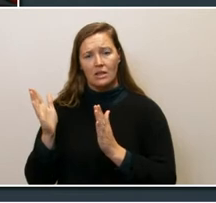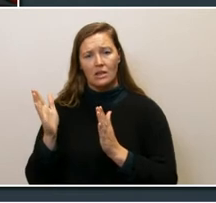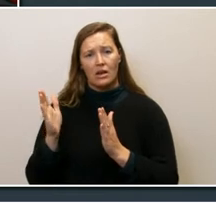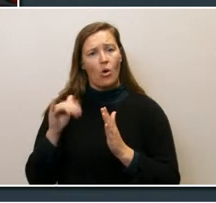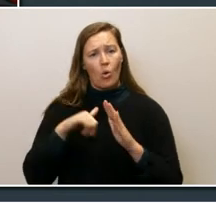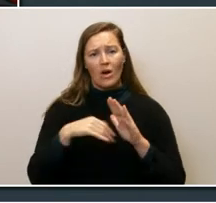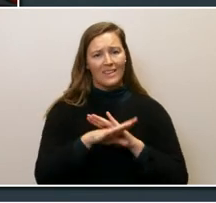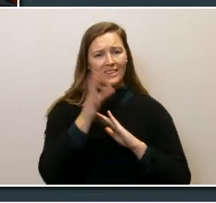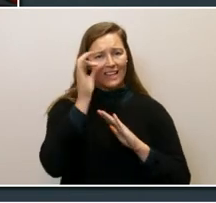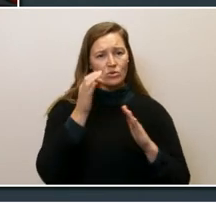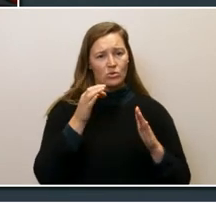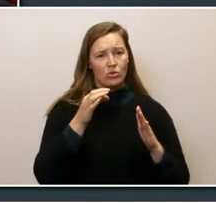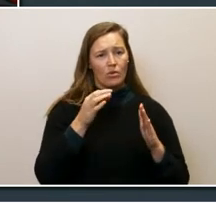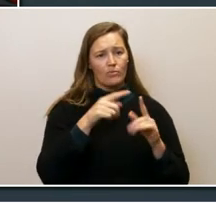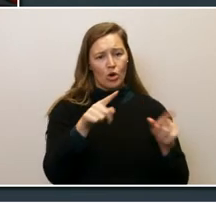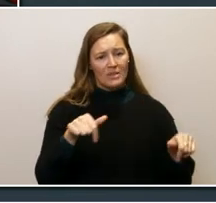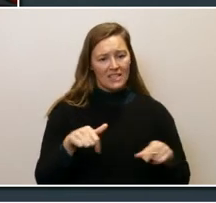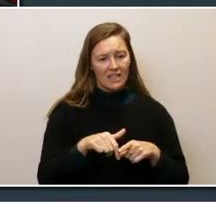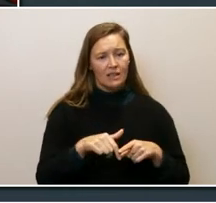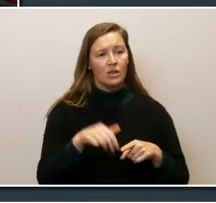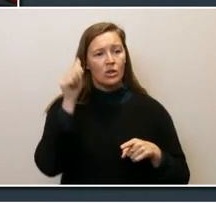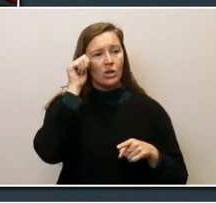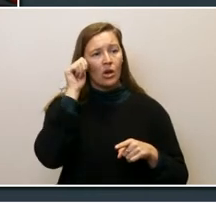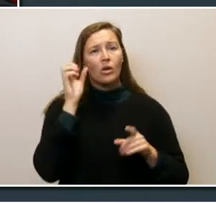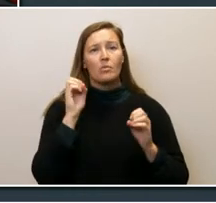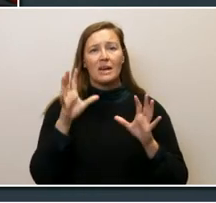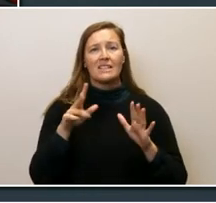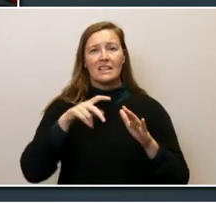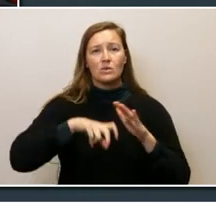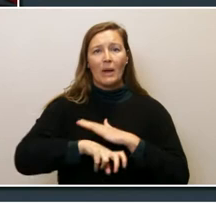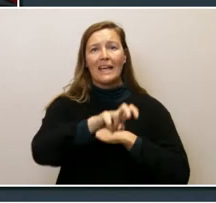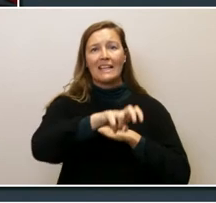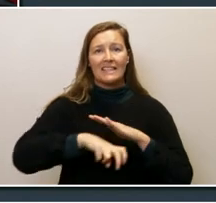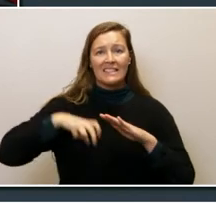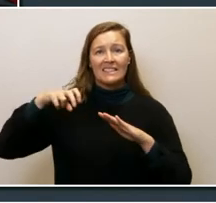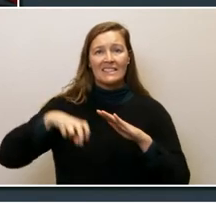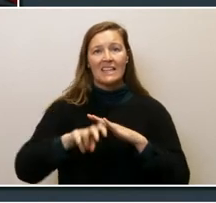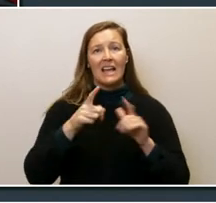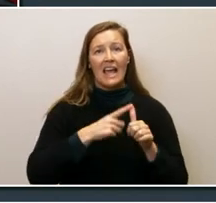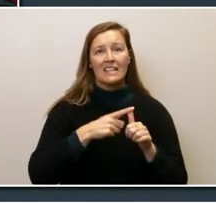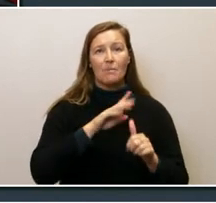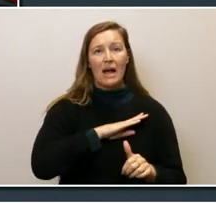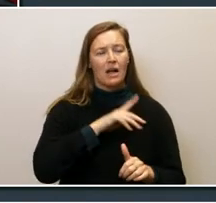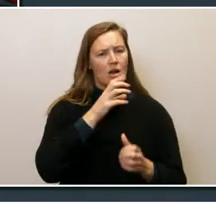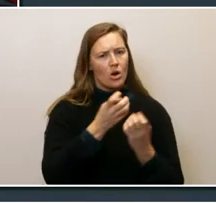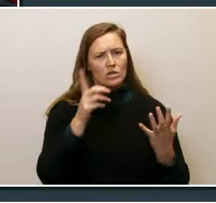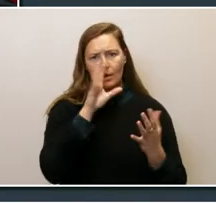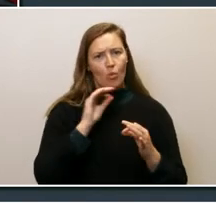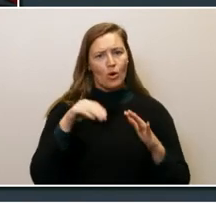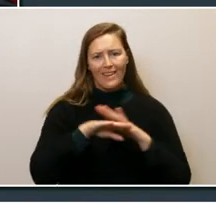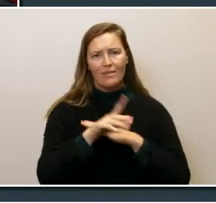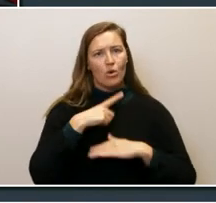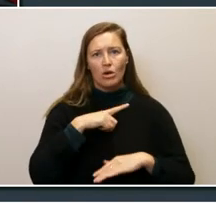you talk to people about the magnificent swings that the council has erected in Nansen Park. There's a whole lot of people that won't go near them because of